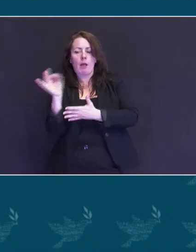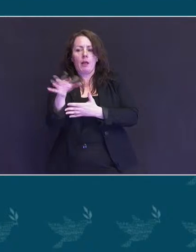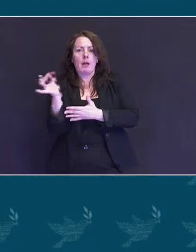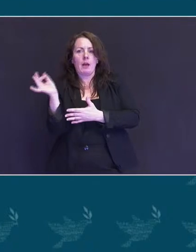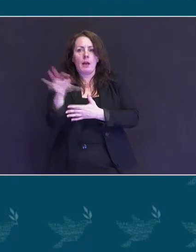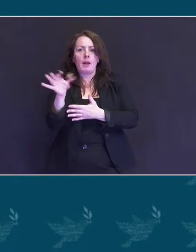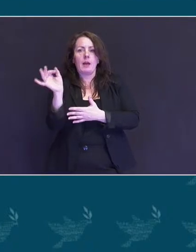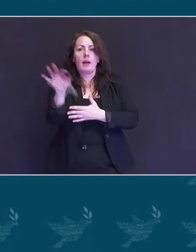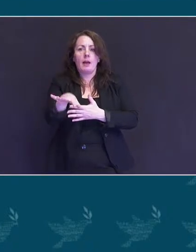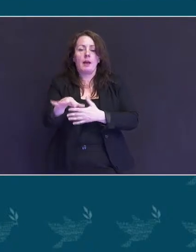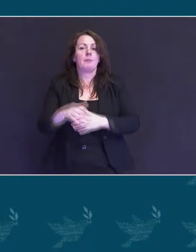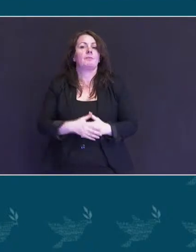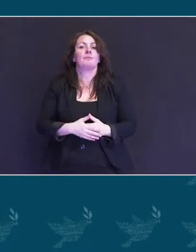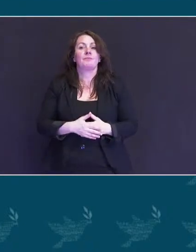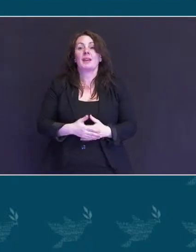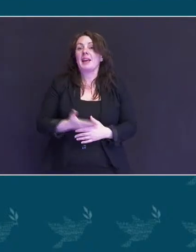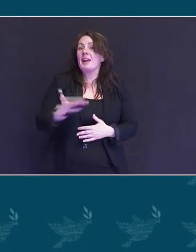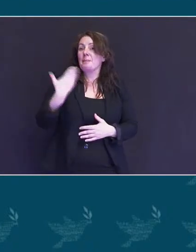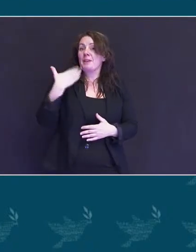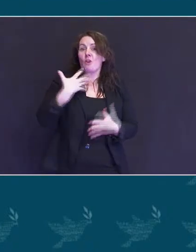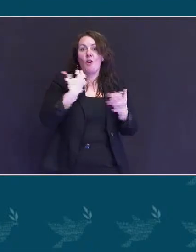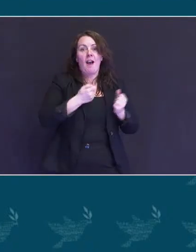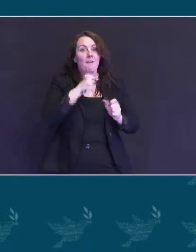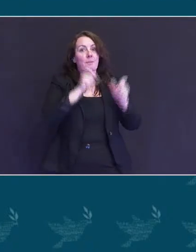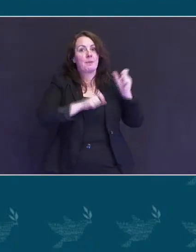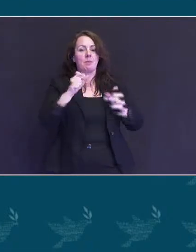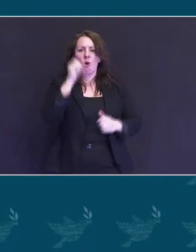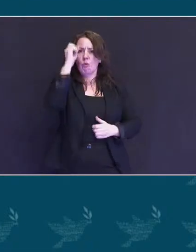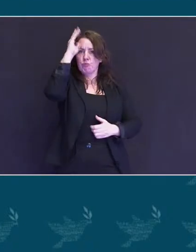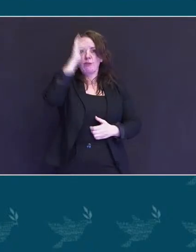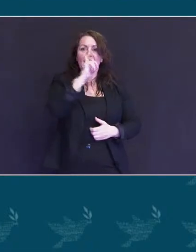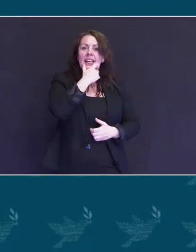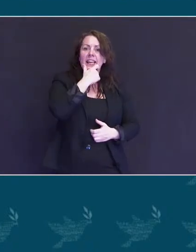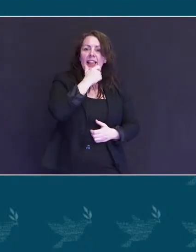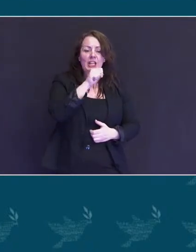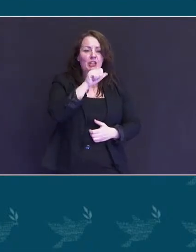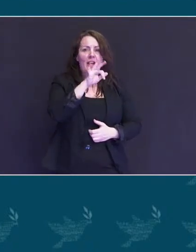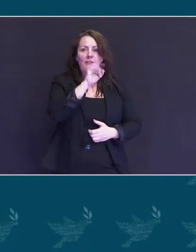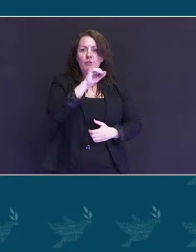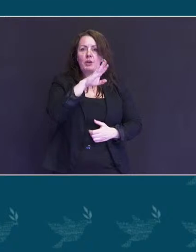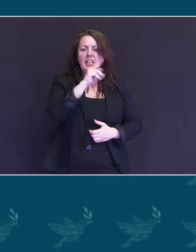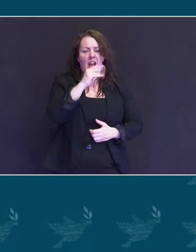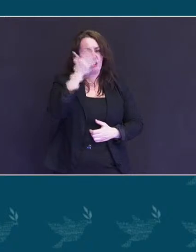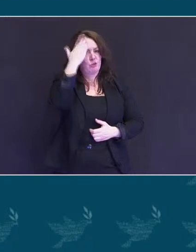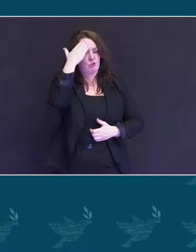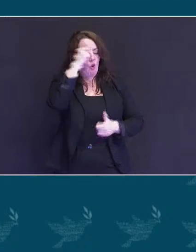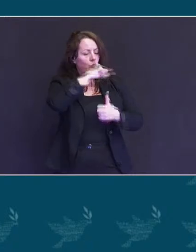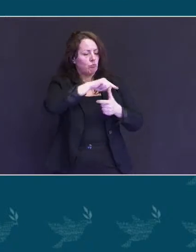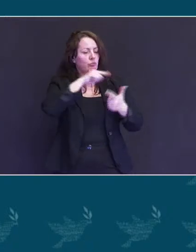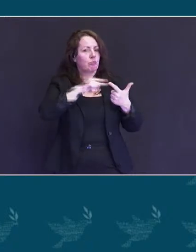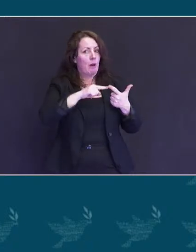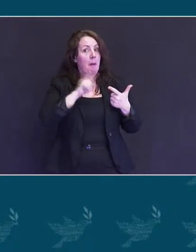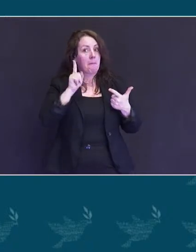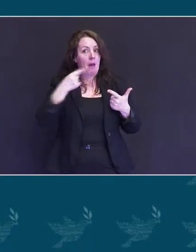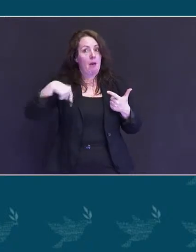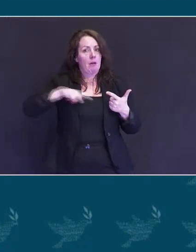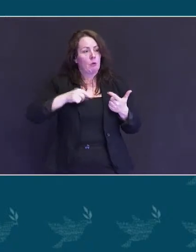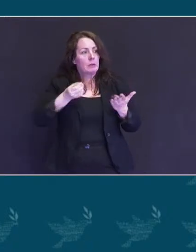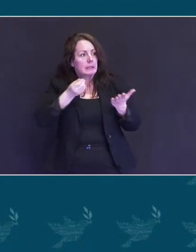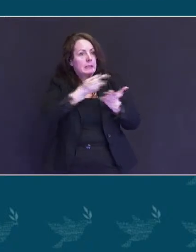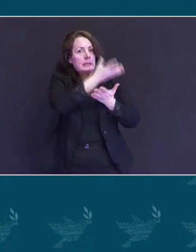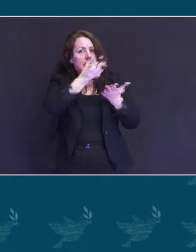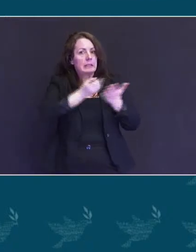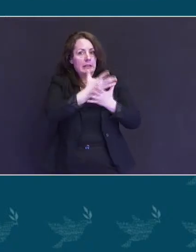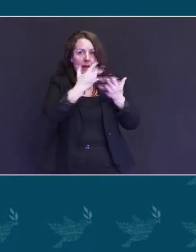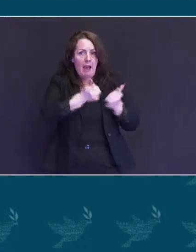also be exposed now to African languages and be able to be competent in other African